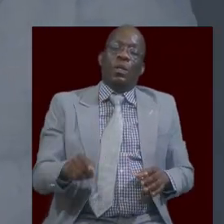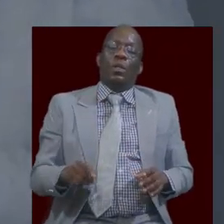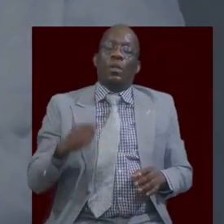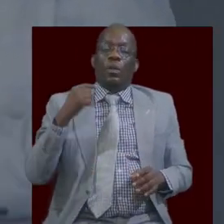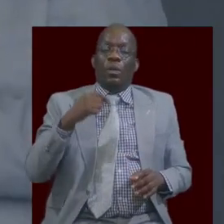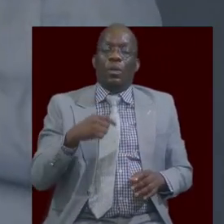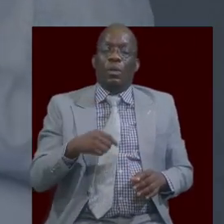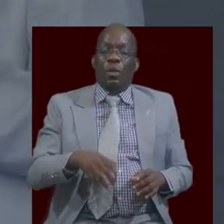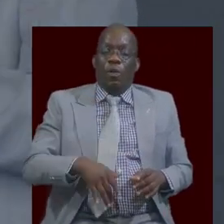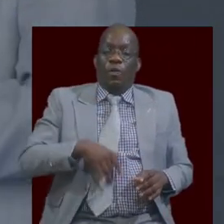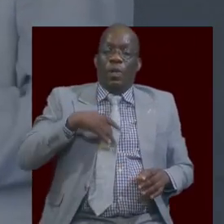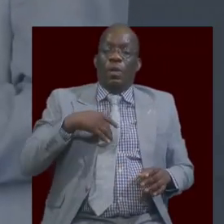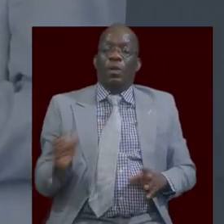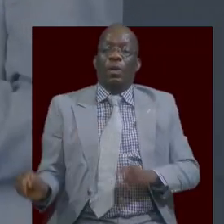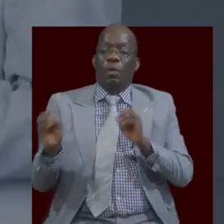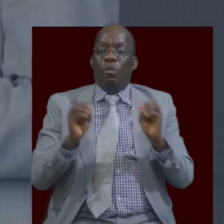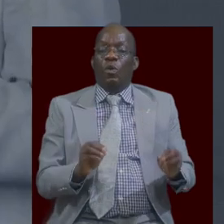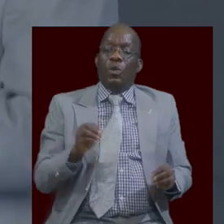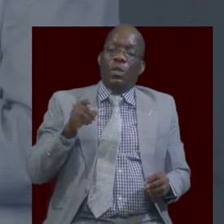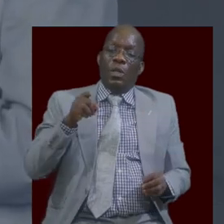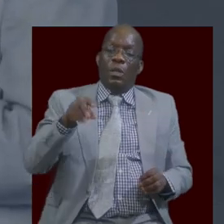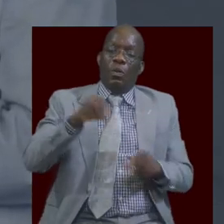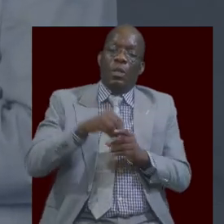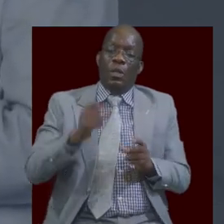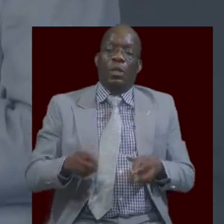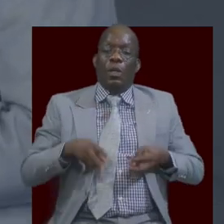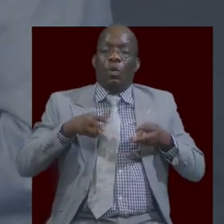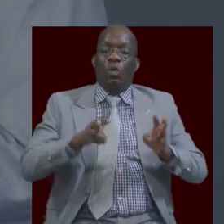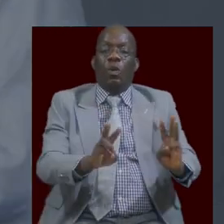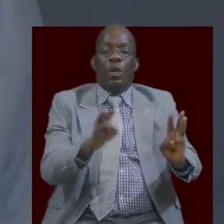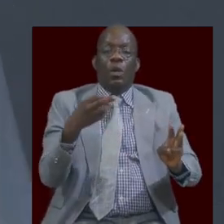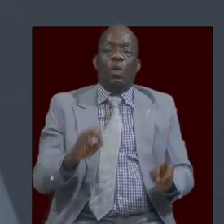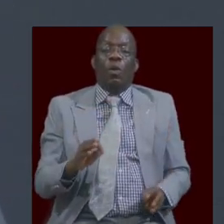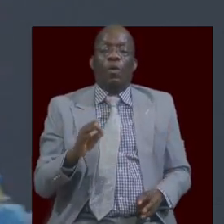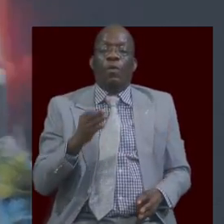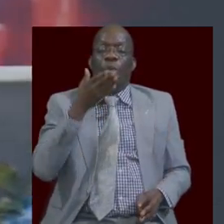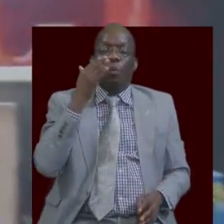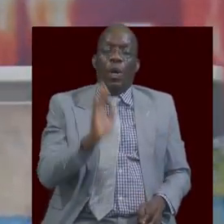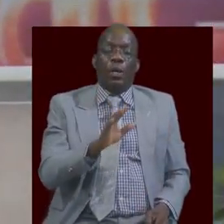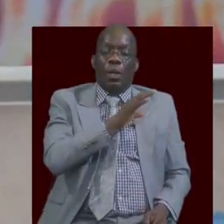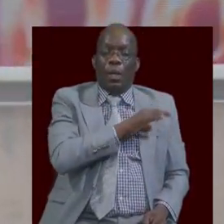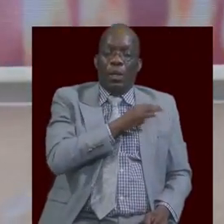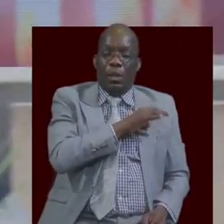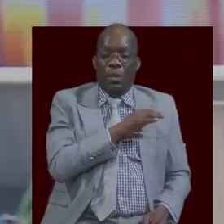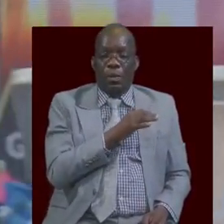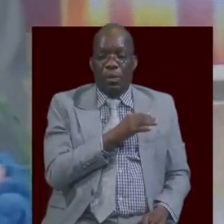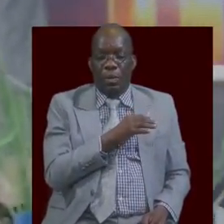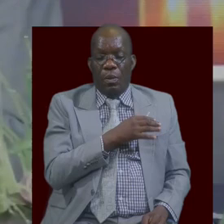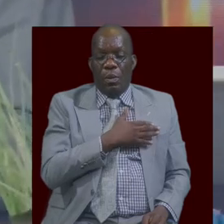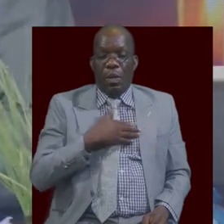feeling pulled him in the direction of vice. And He